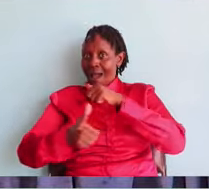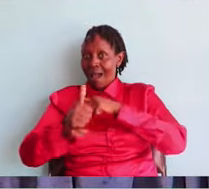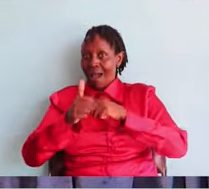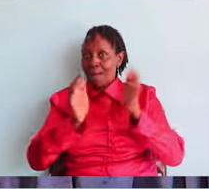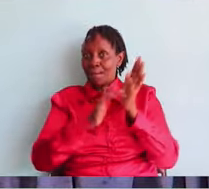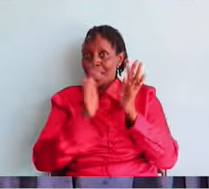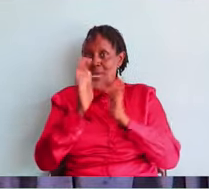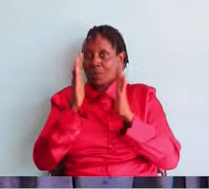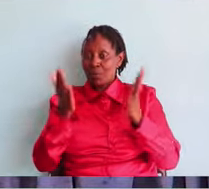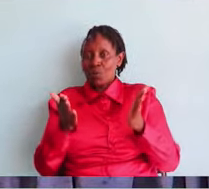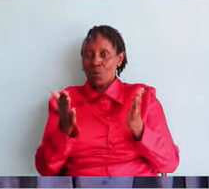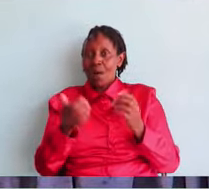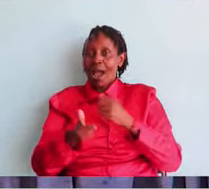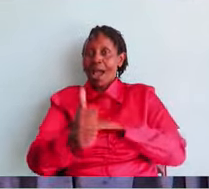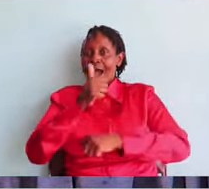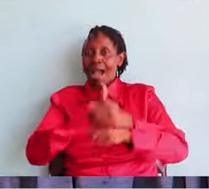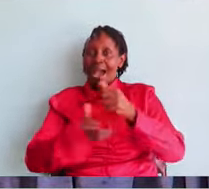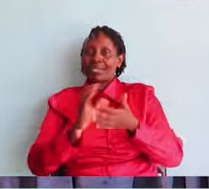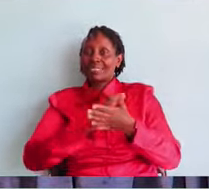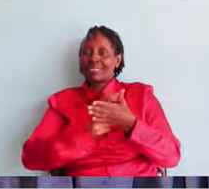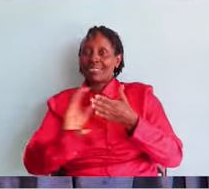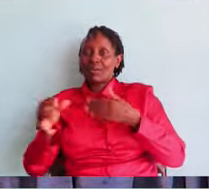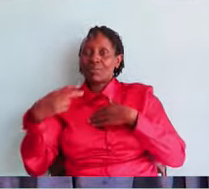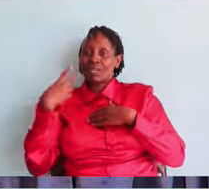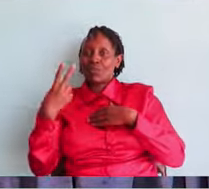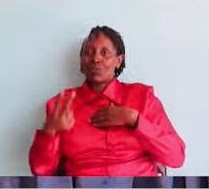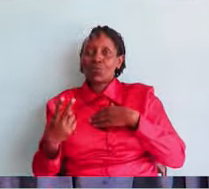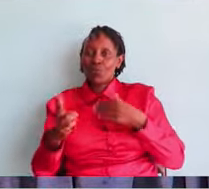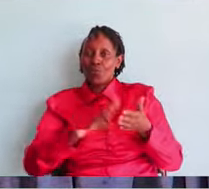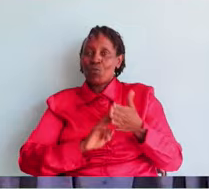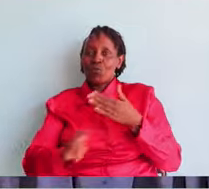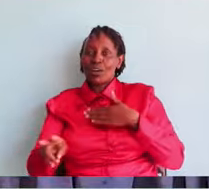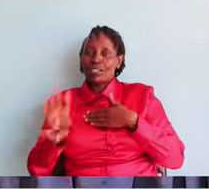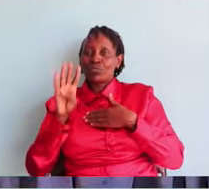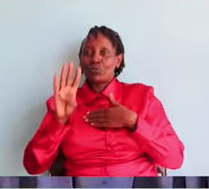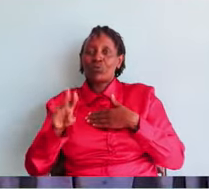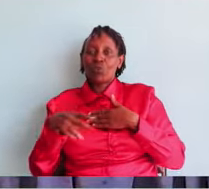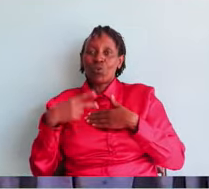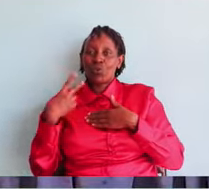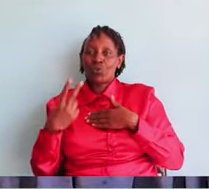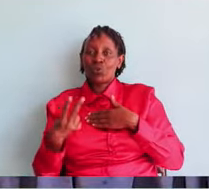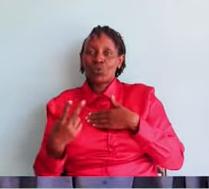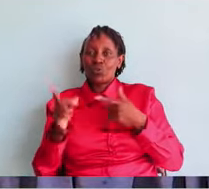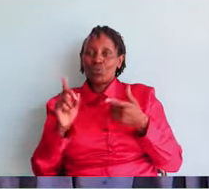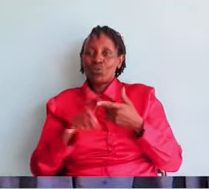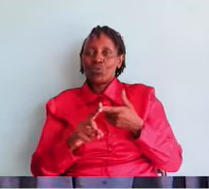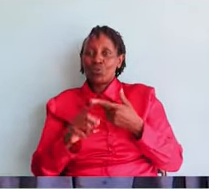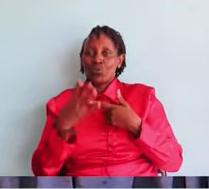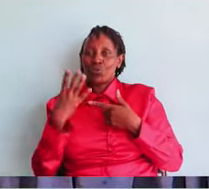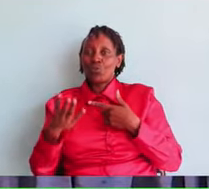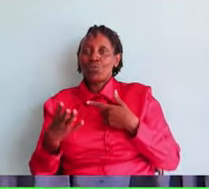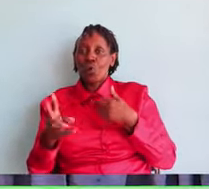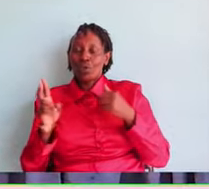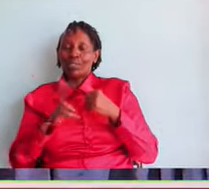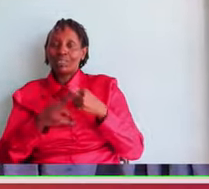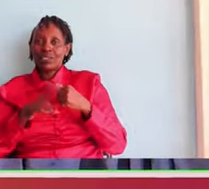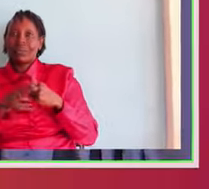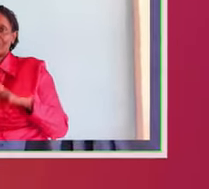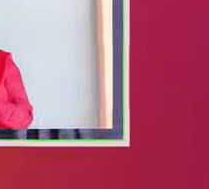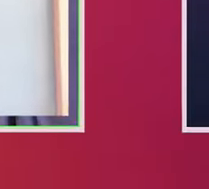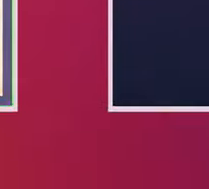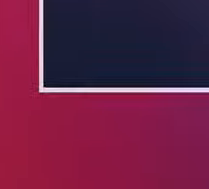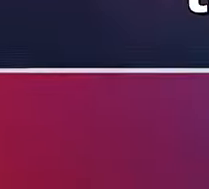we'll be reading from verse 42 to 47. And then we'll pray for our preacher today as we all get to hear God's